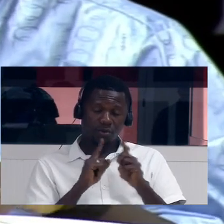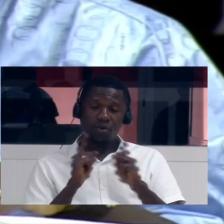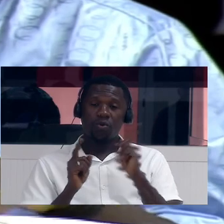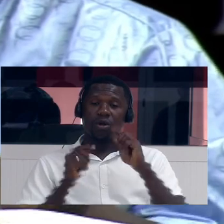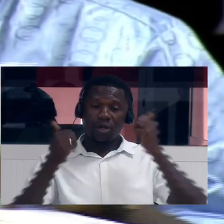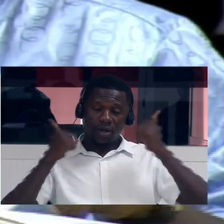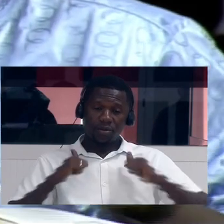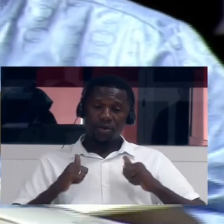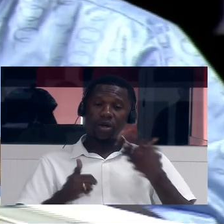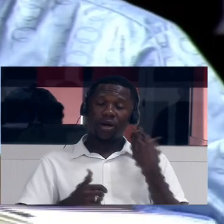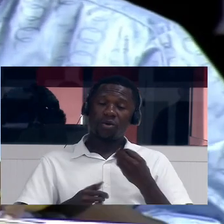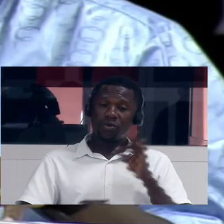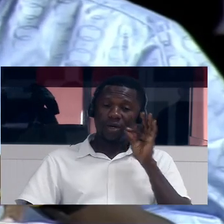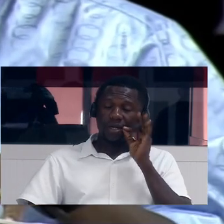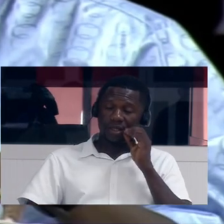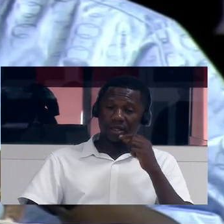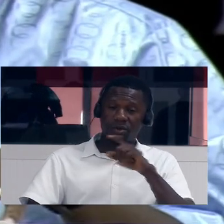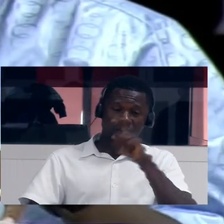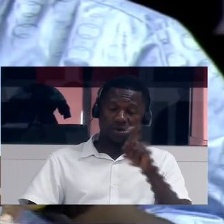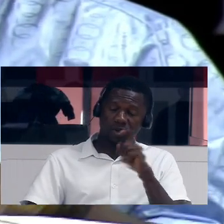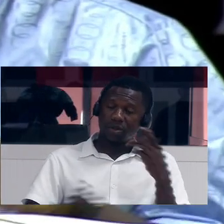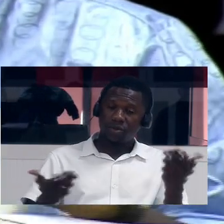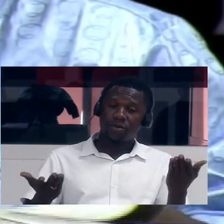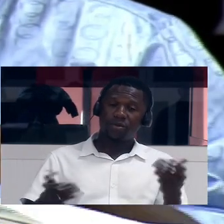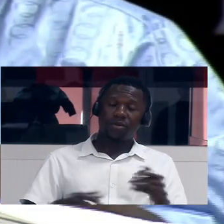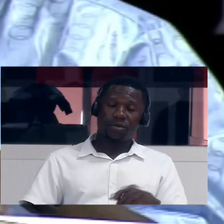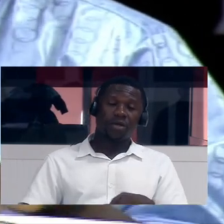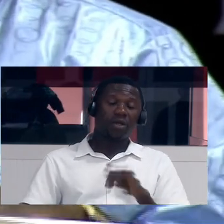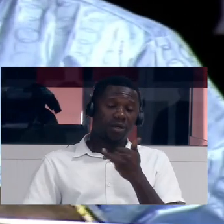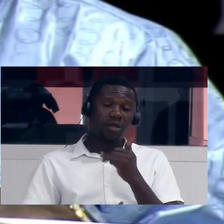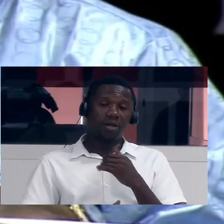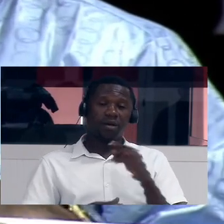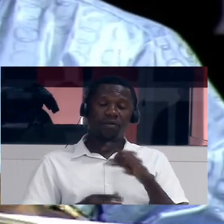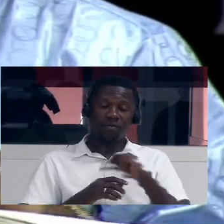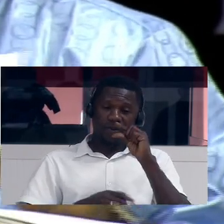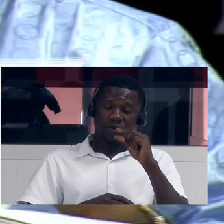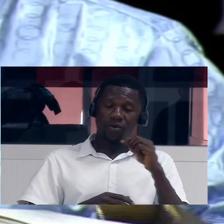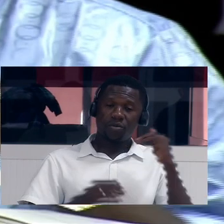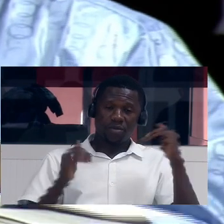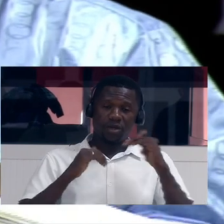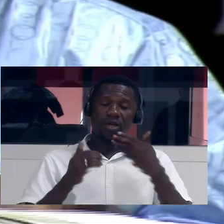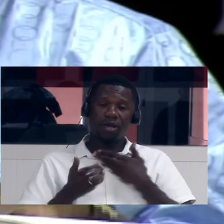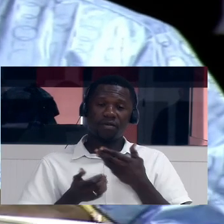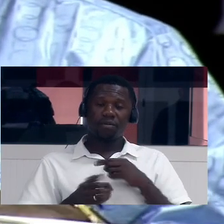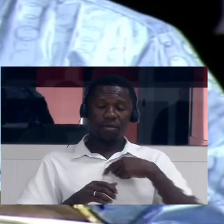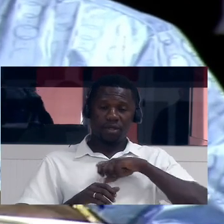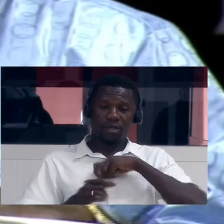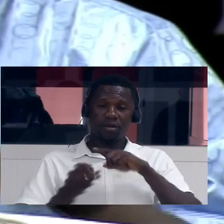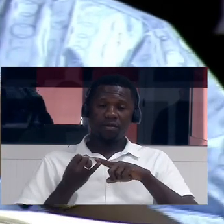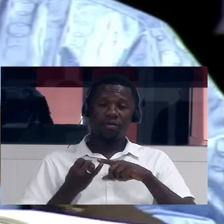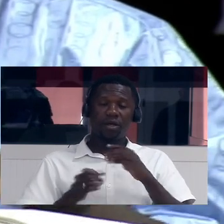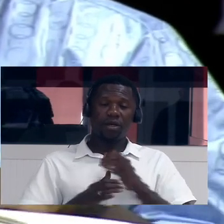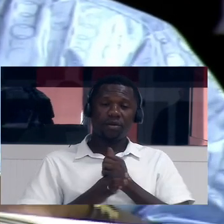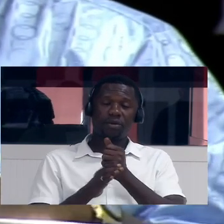what was happening and how to respond to it? Oh, yes. A few meetings were held at the headquarters, myself, my deputy, the police advisor,